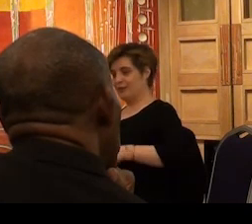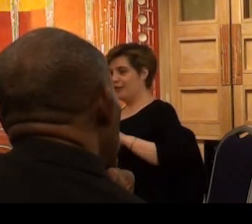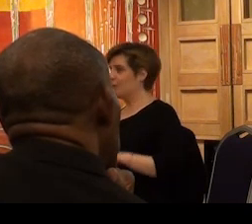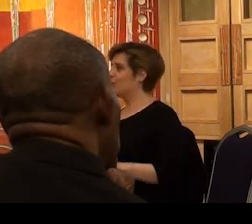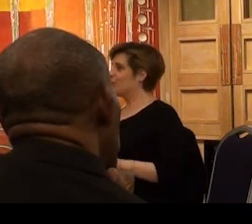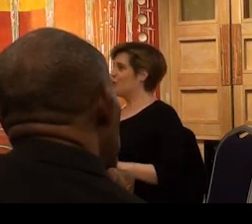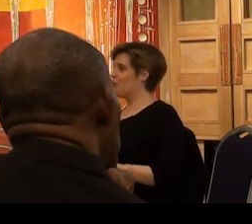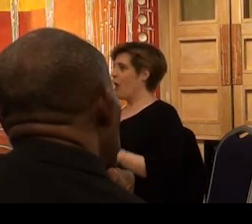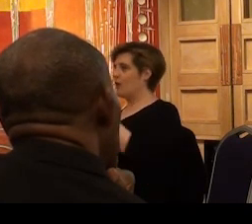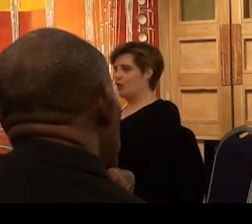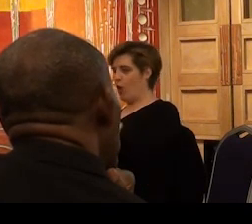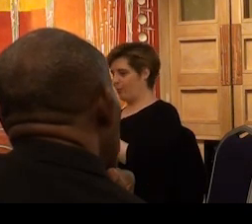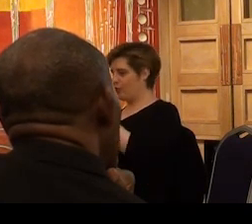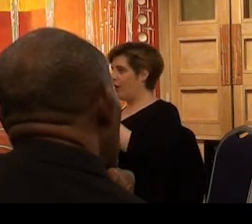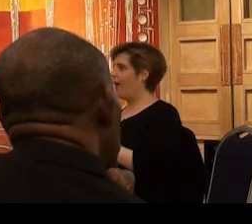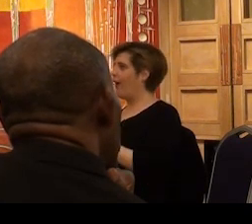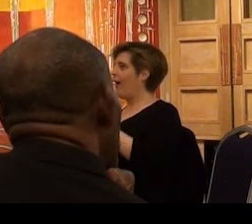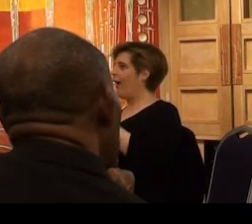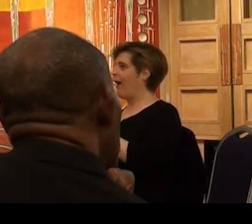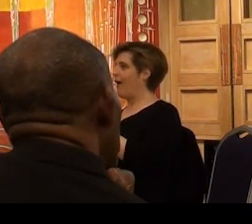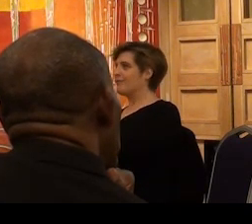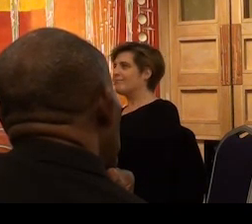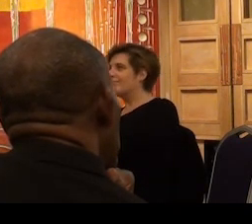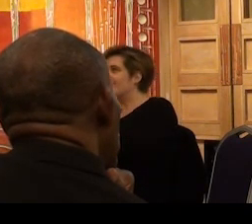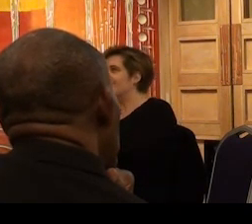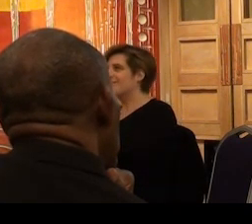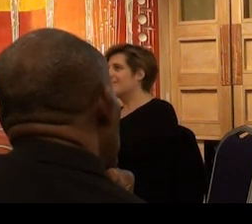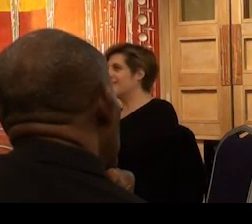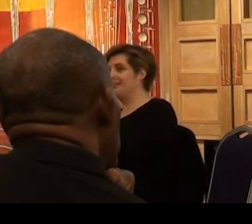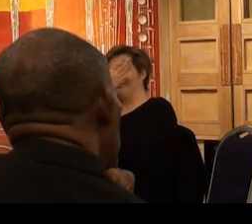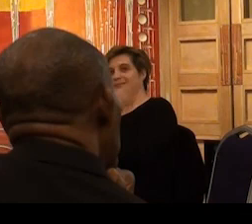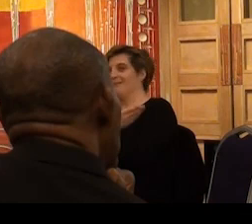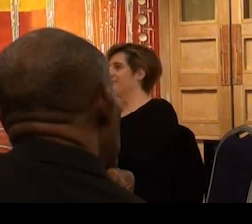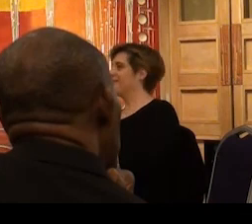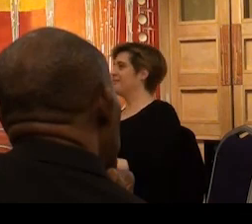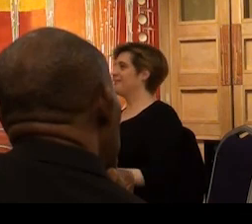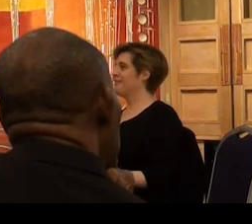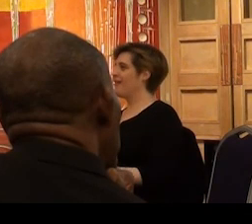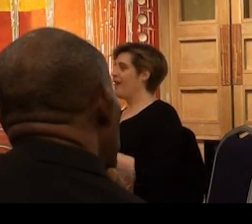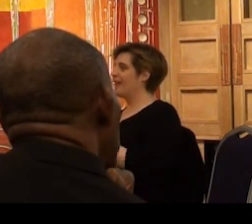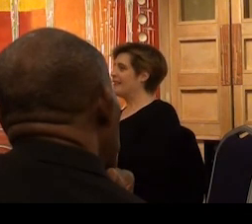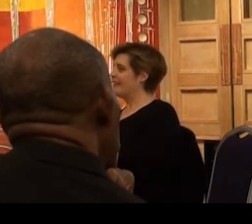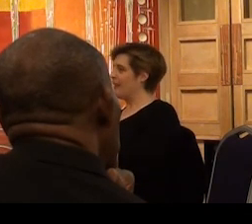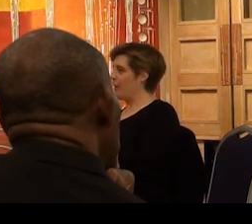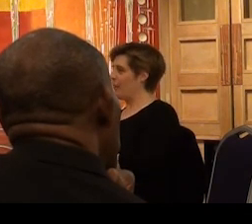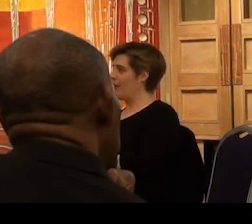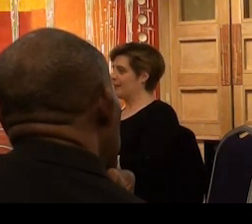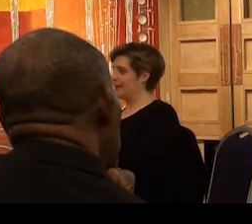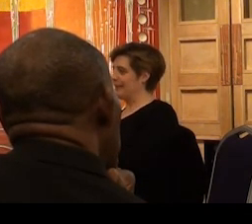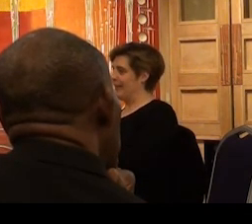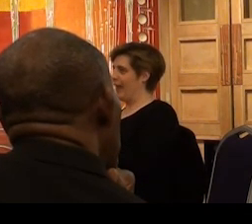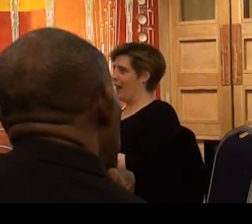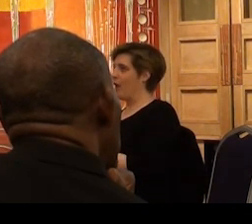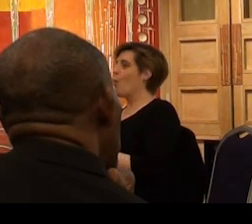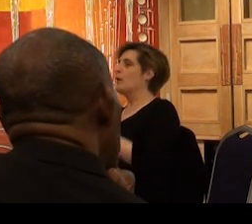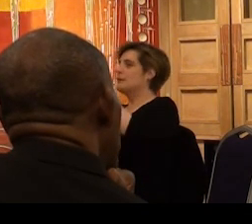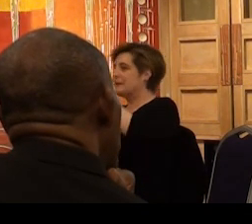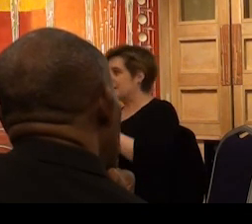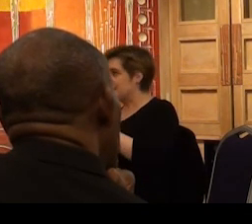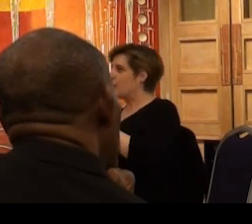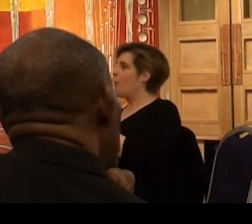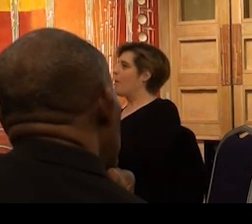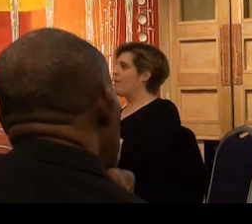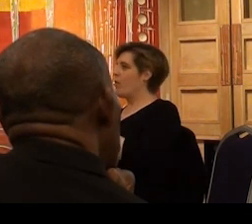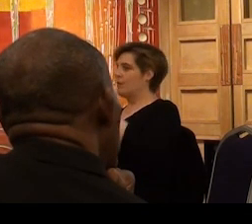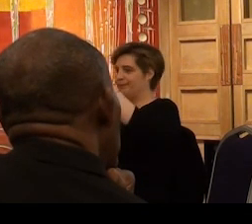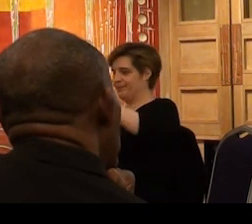ever seen in your life. You can never move that. Perfectly safe, so everybody can calm down. But she wanted a picture of it before she'd take it apart. And I think that's